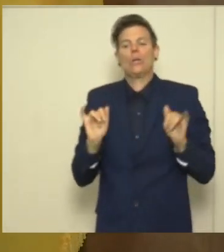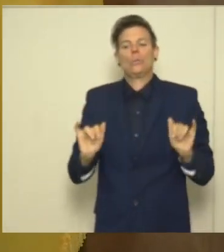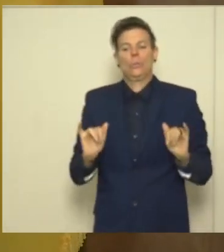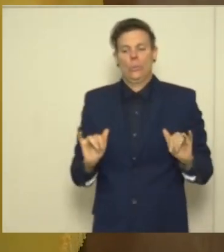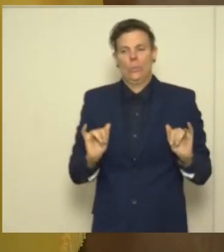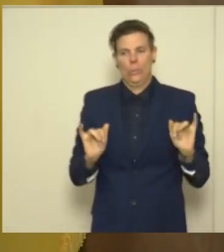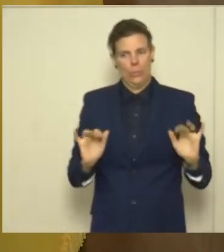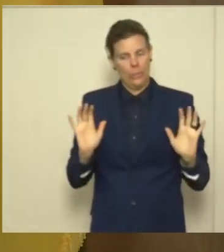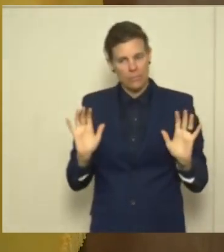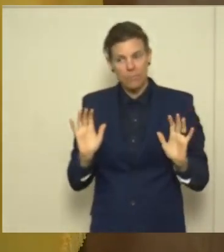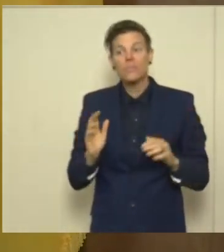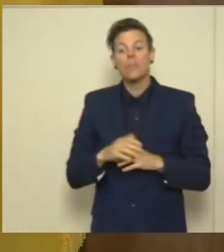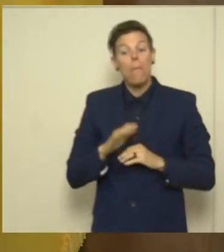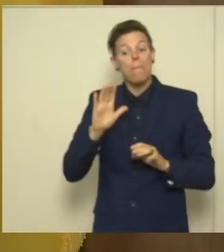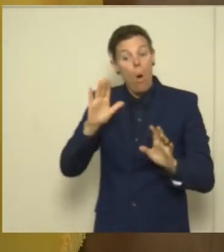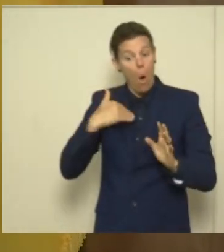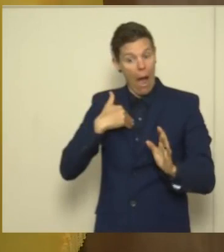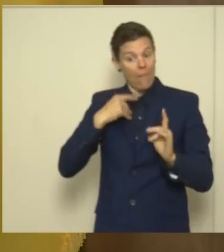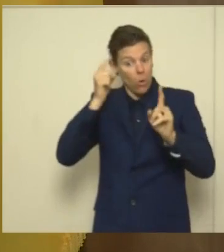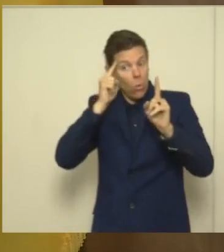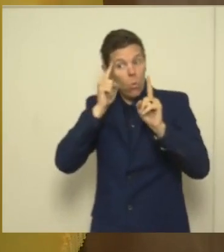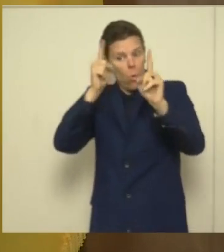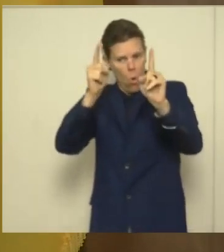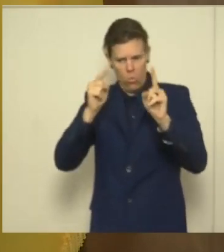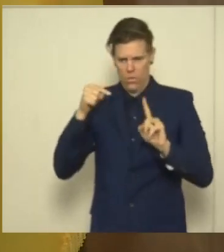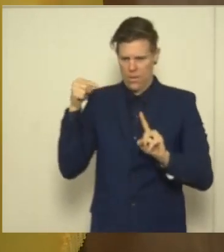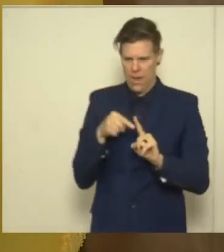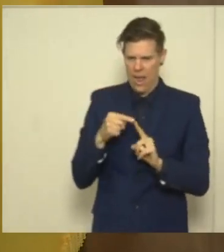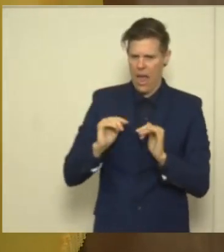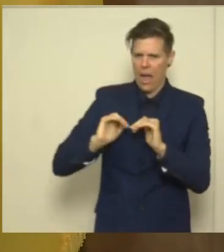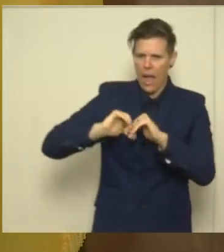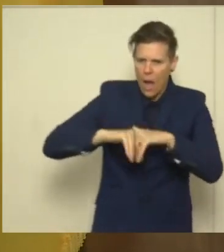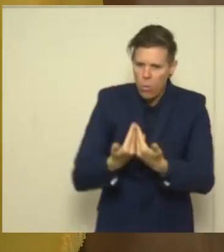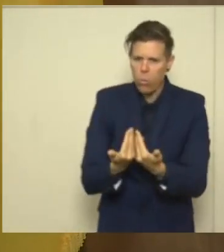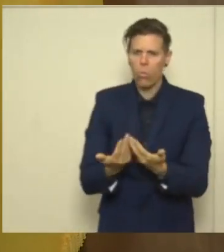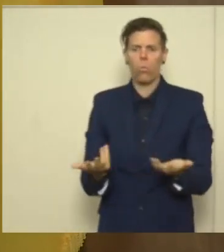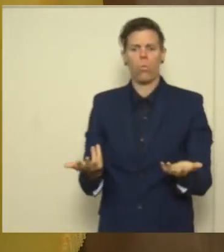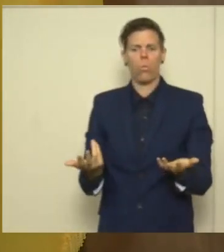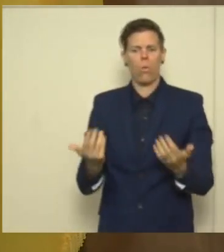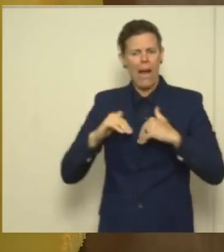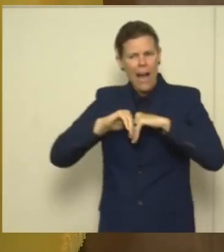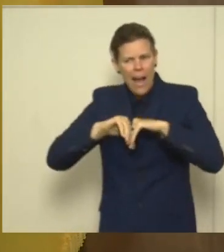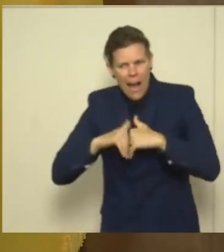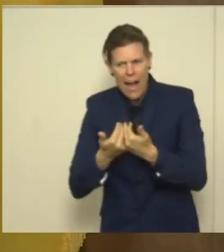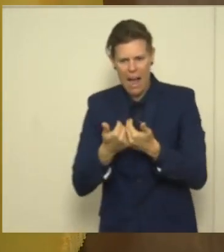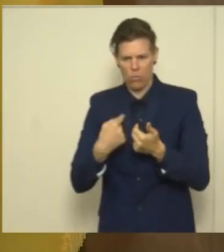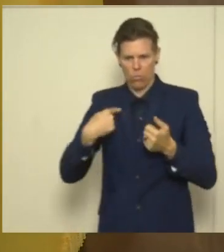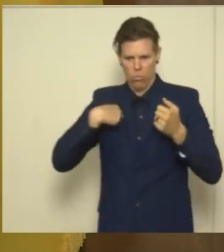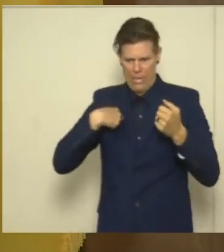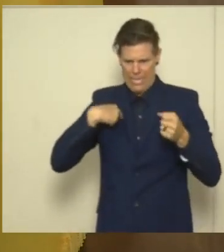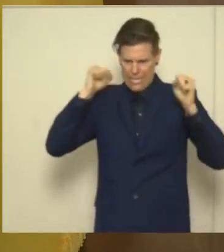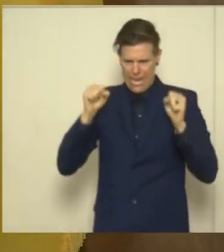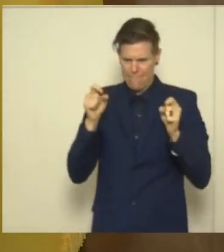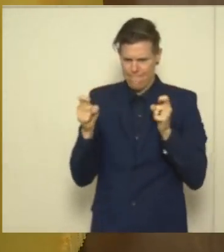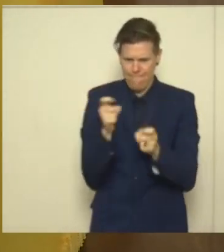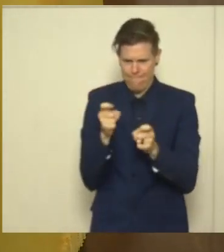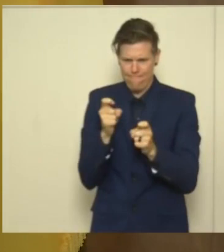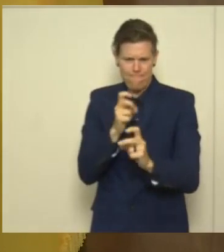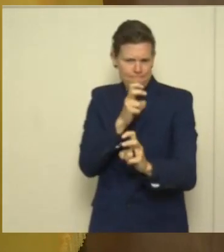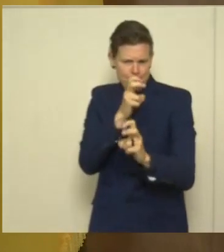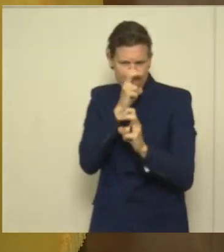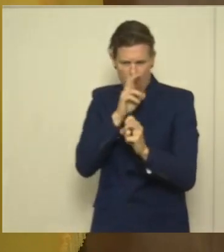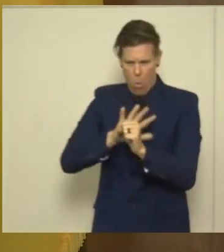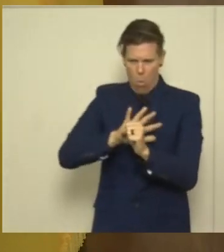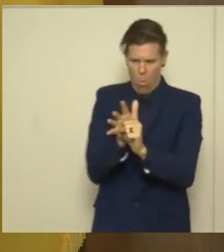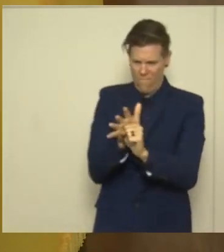there? We crush COVID right back. We push it right back so that we give ourselves a little